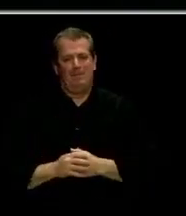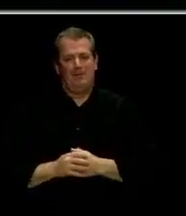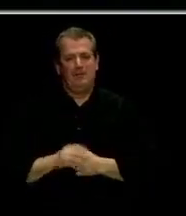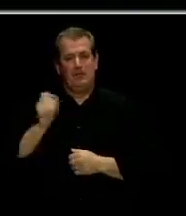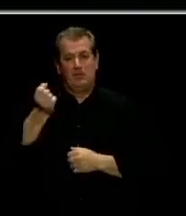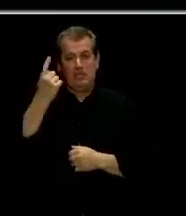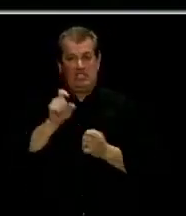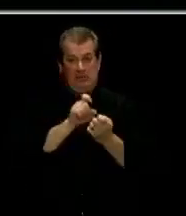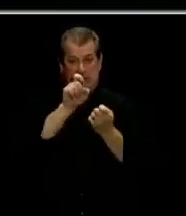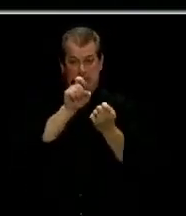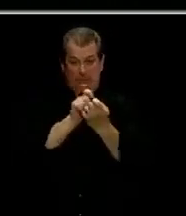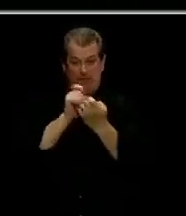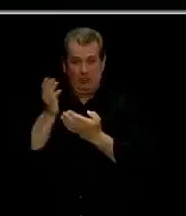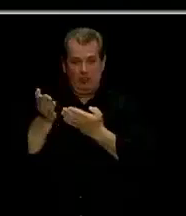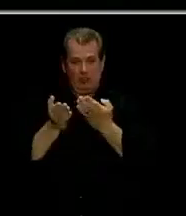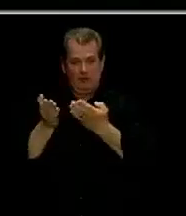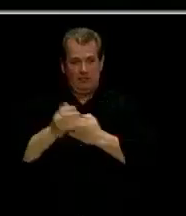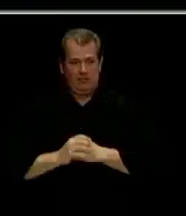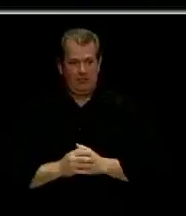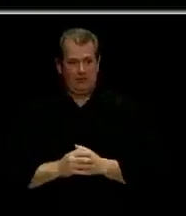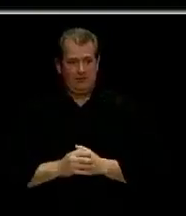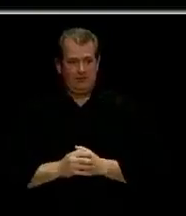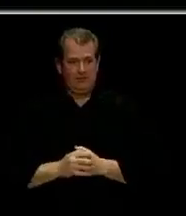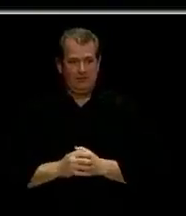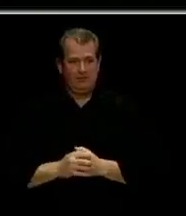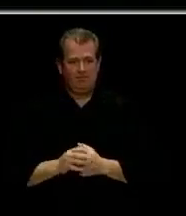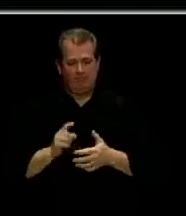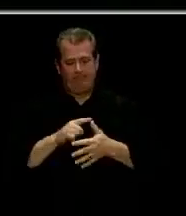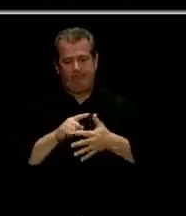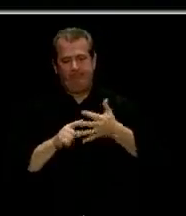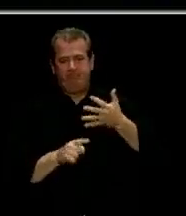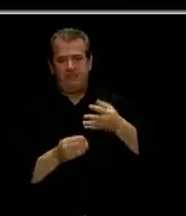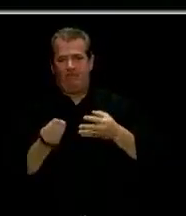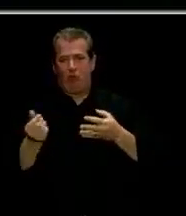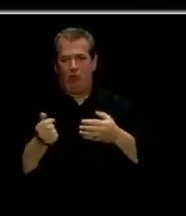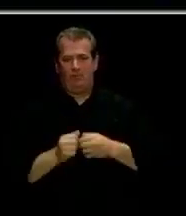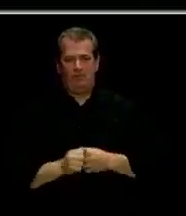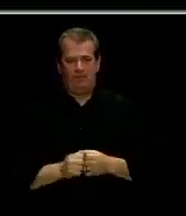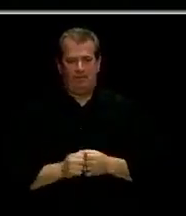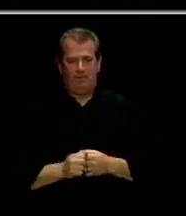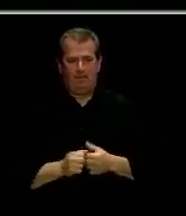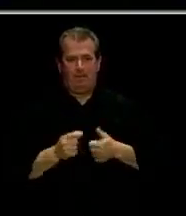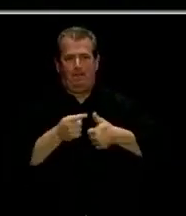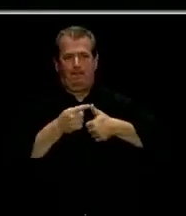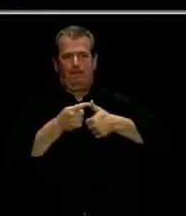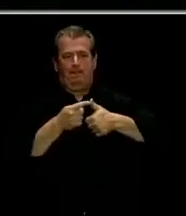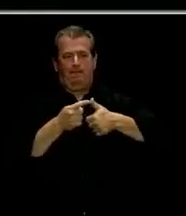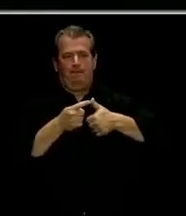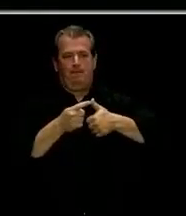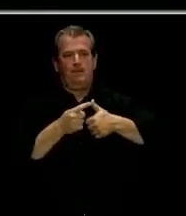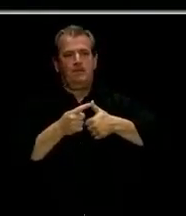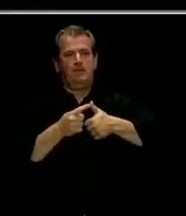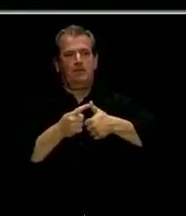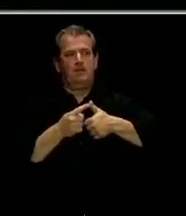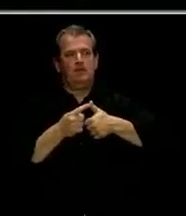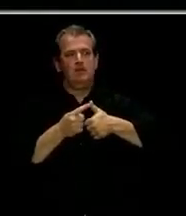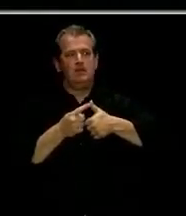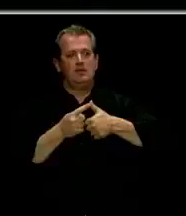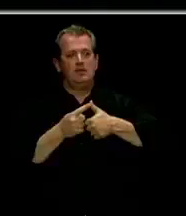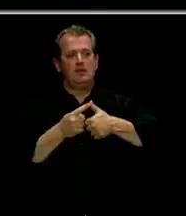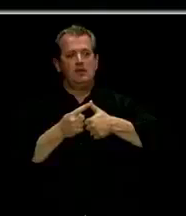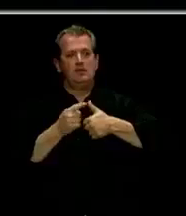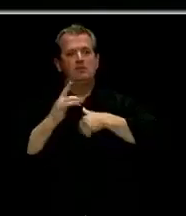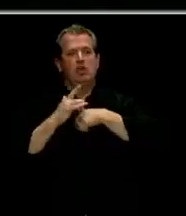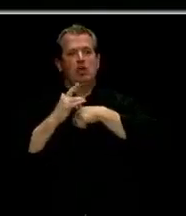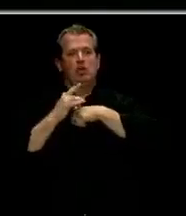of specific services, there are a few that I'll highlight. One of them is our early